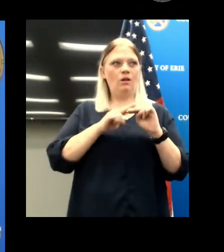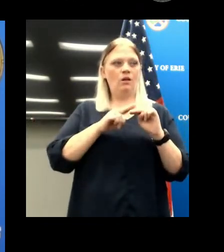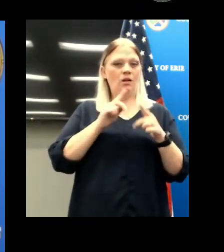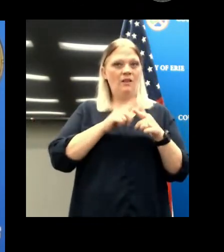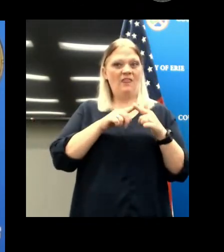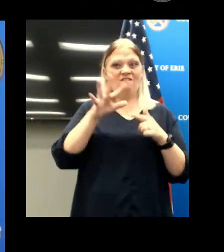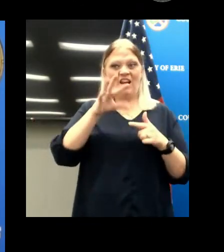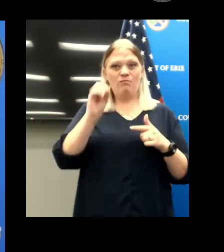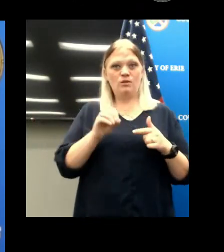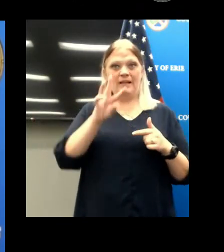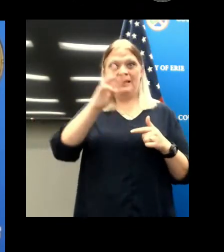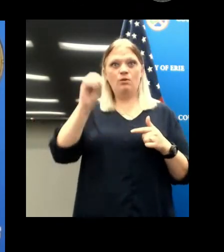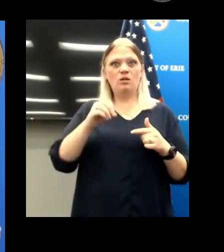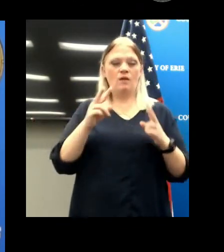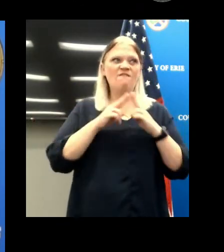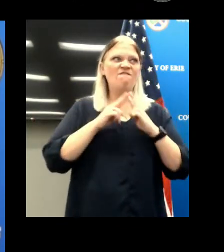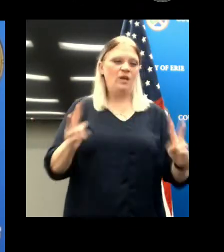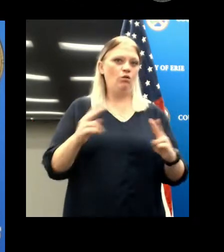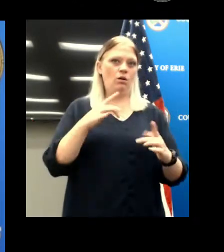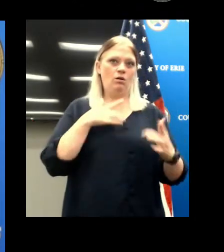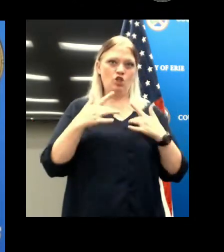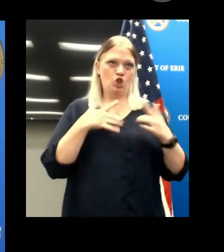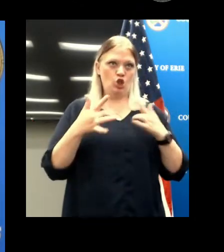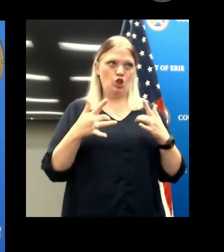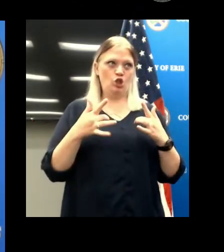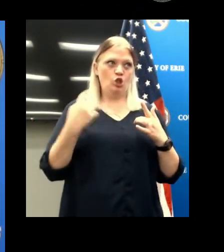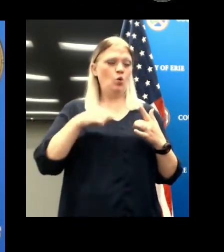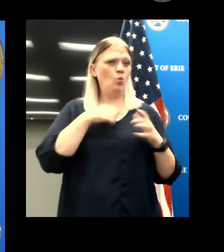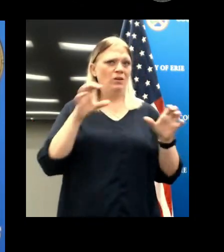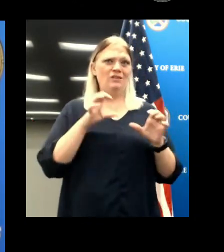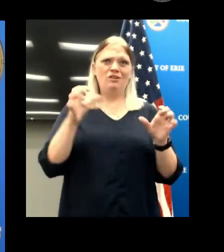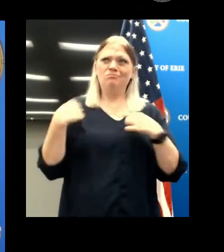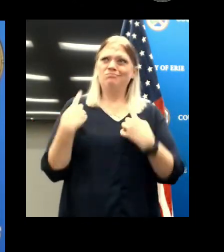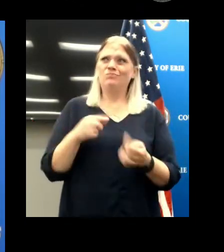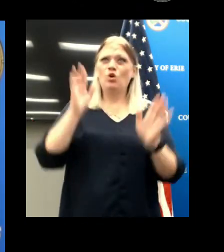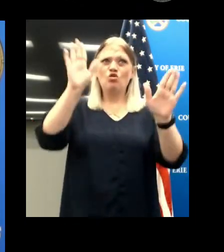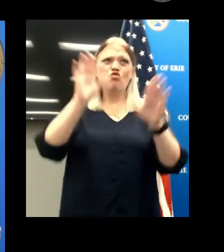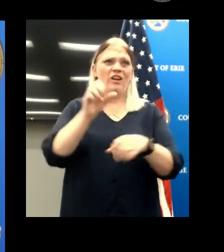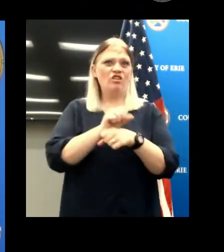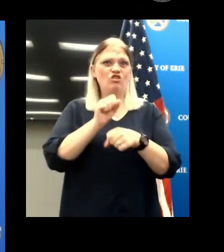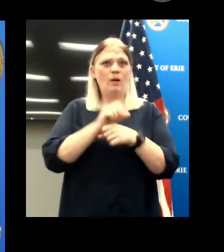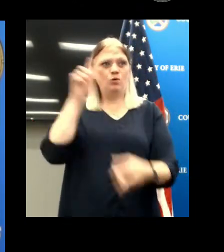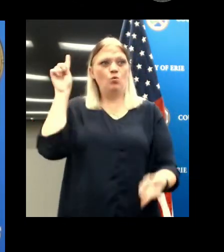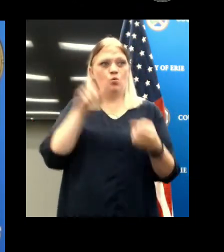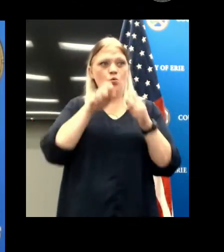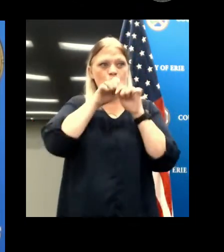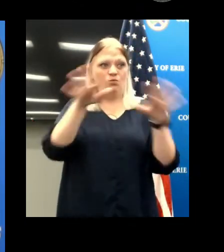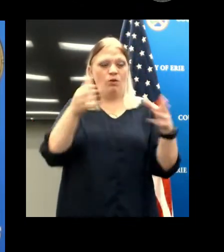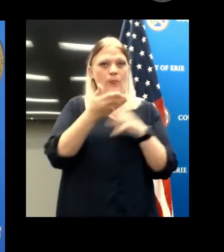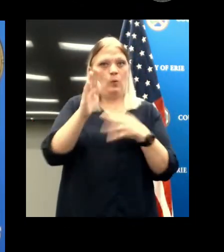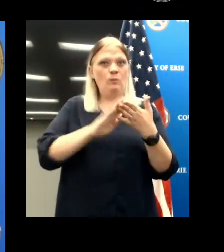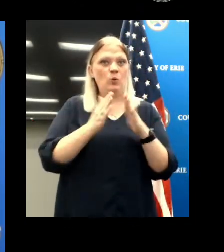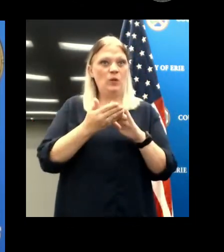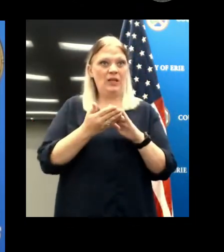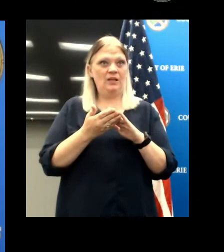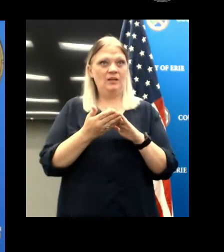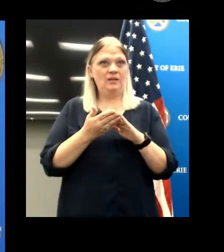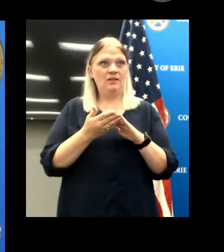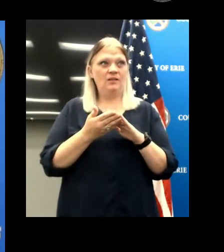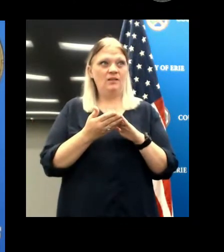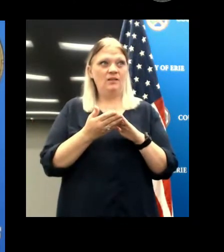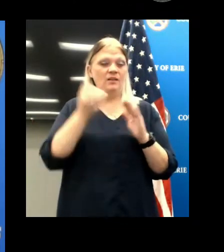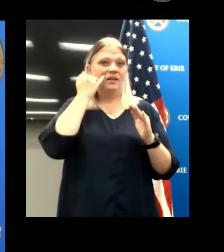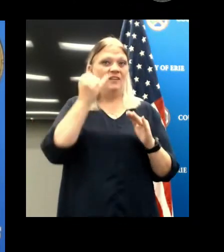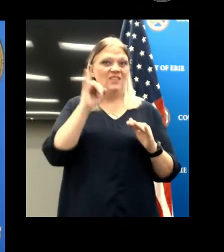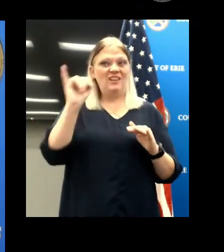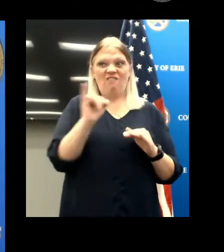6%, now I'm very concerned. Because we've done a great job of reducing the spread of coronavirus in our community. And if that